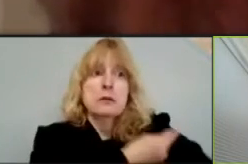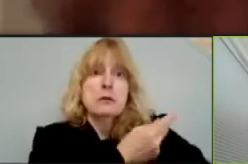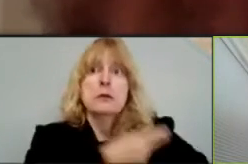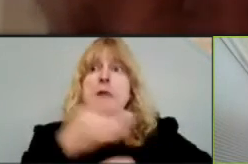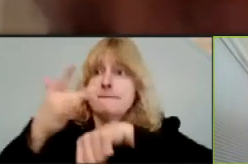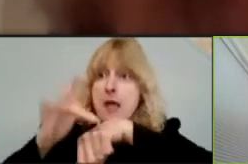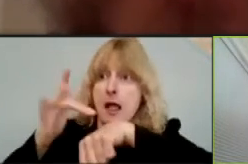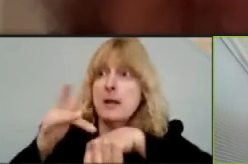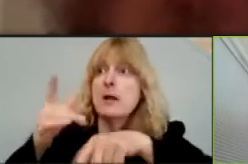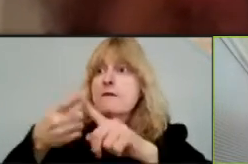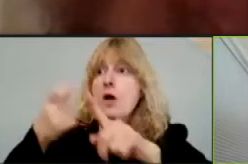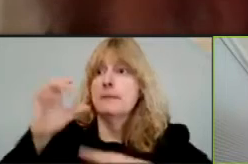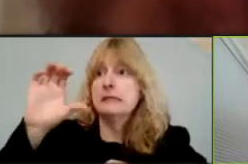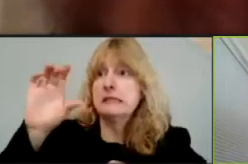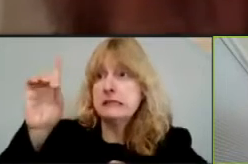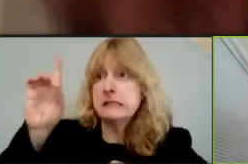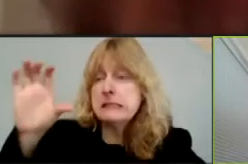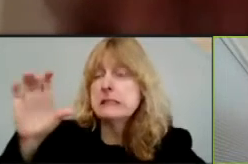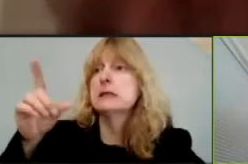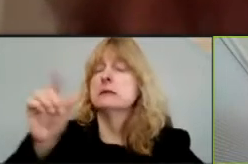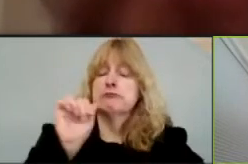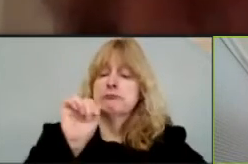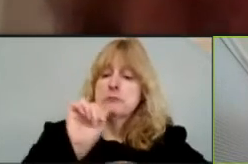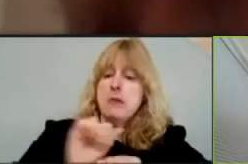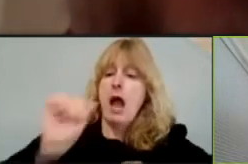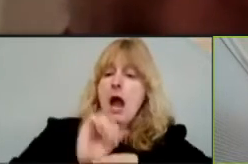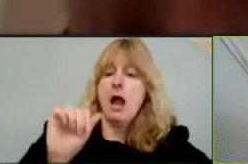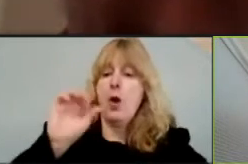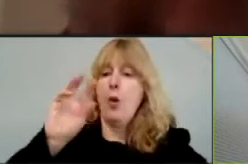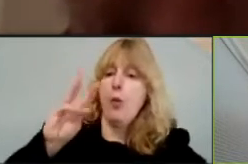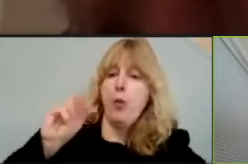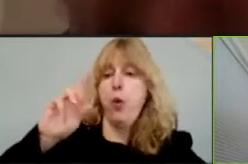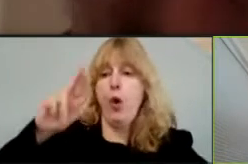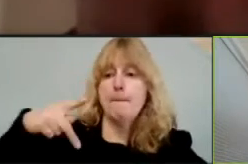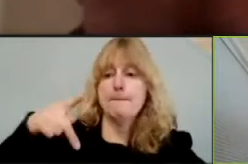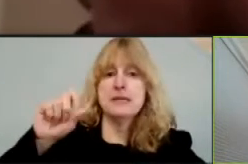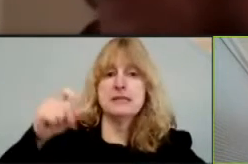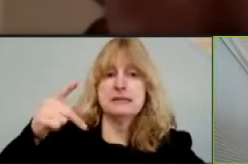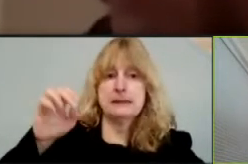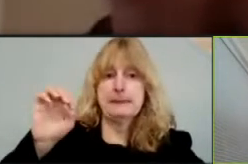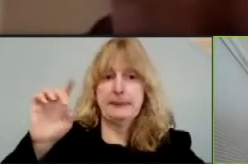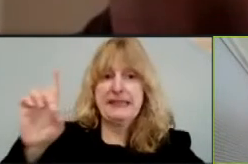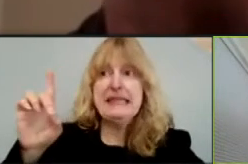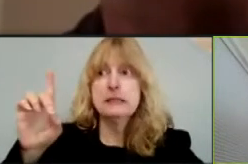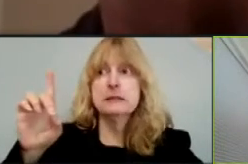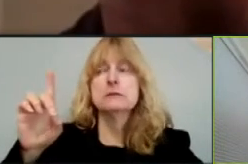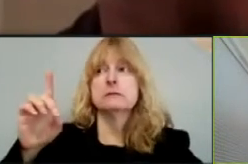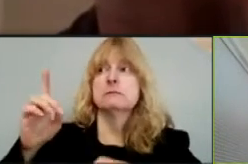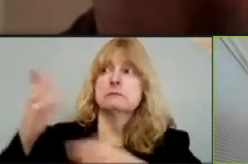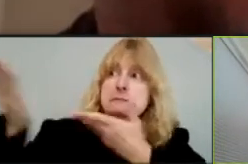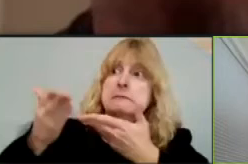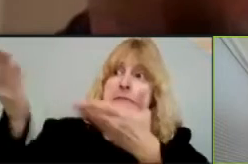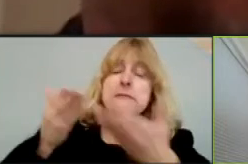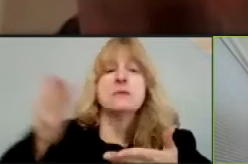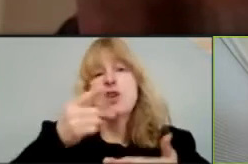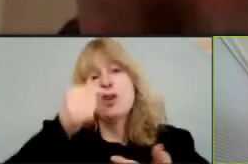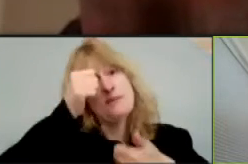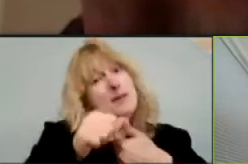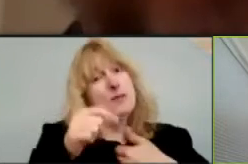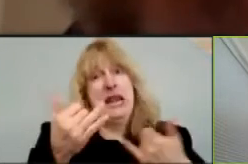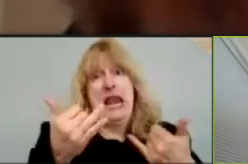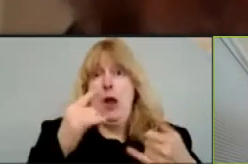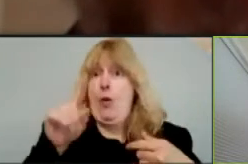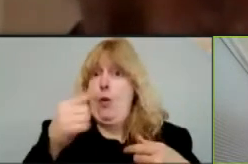and Operation Warp Speed. The Moderna vaccine, which came out a week later, you have to remember we're only 3.5 weeks into